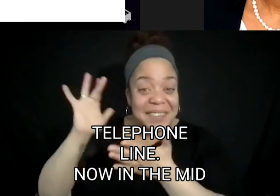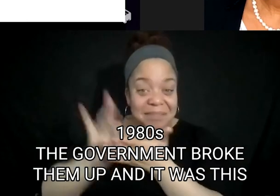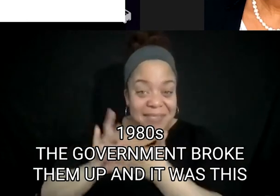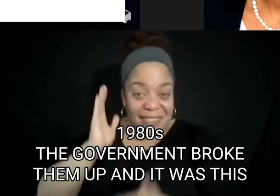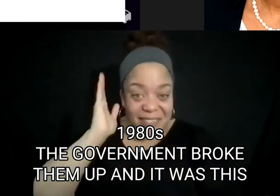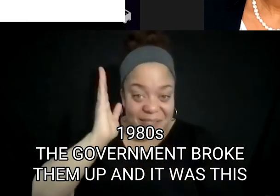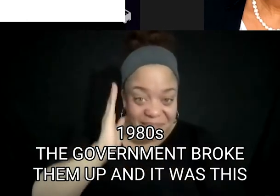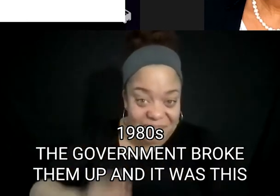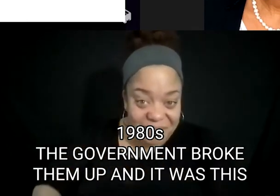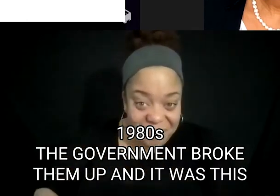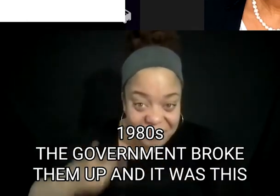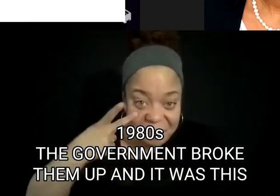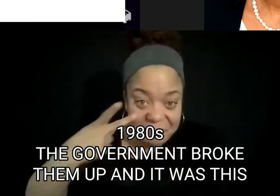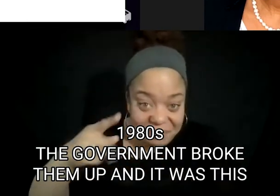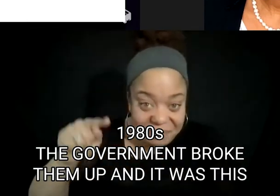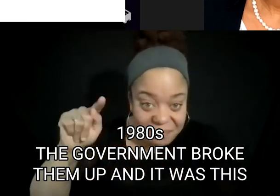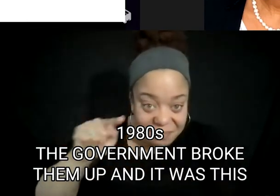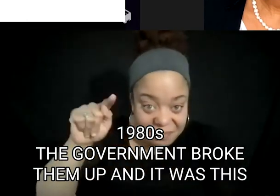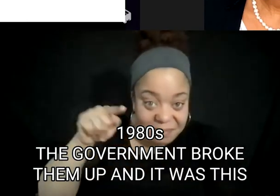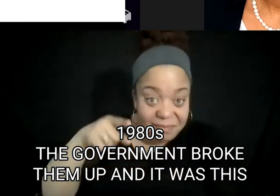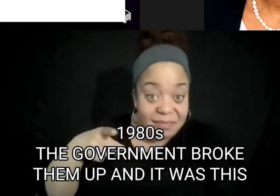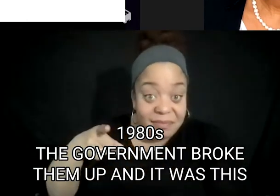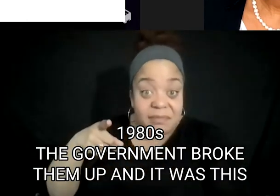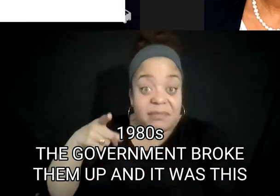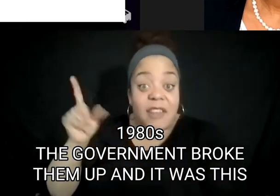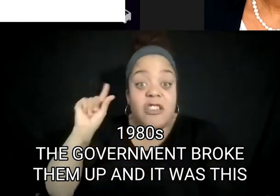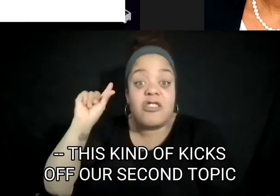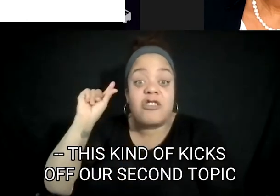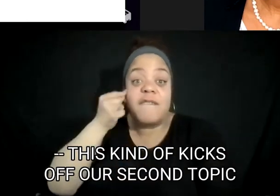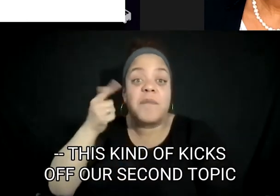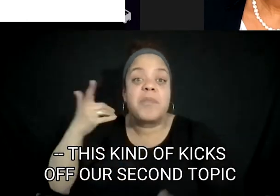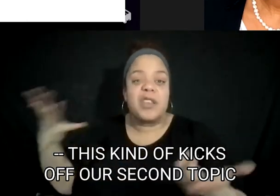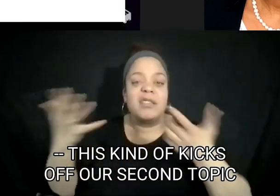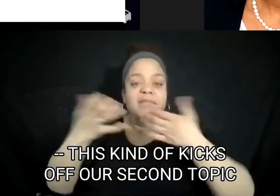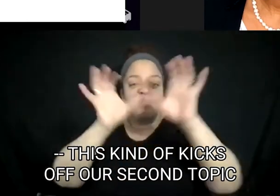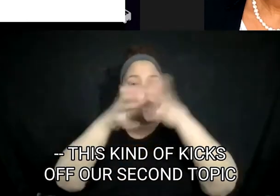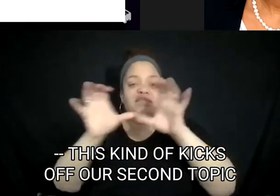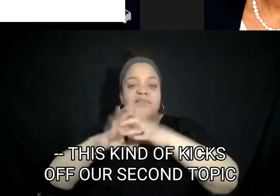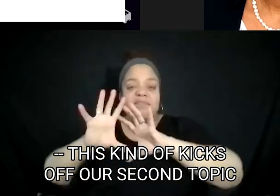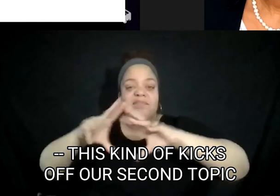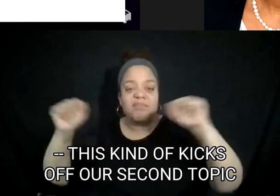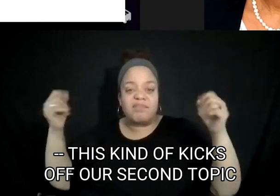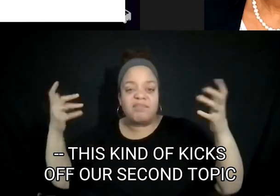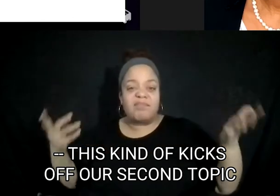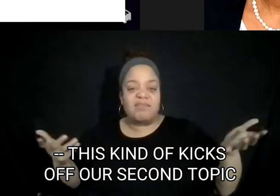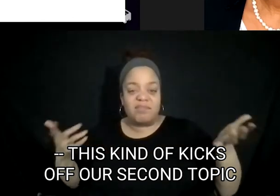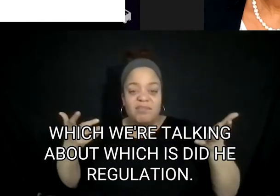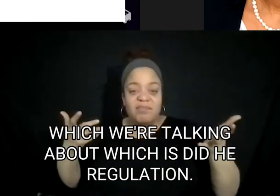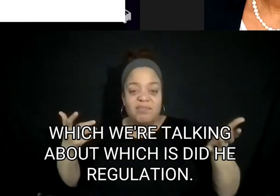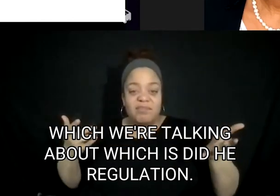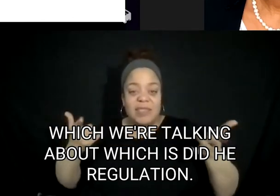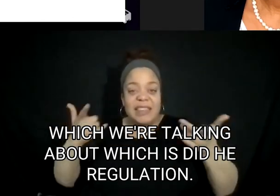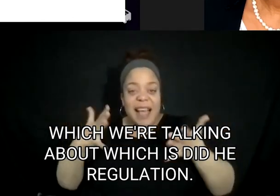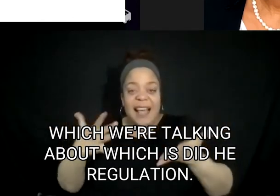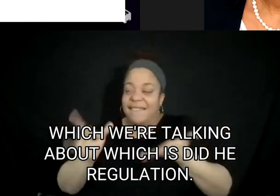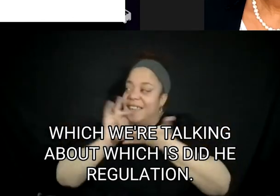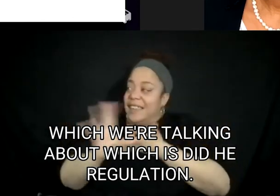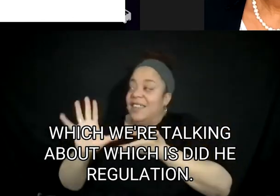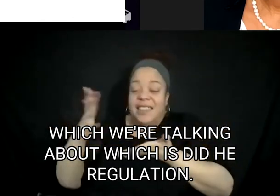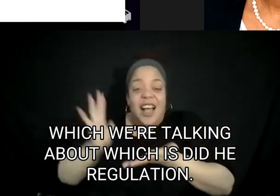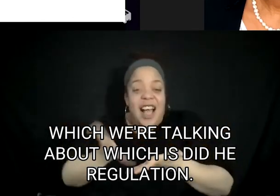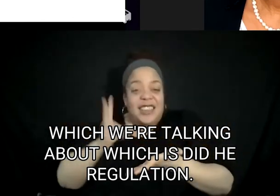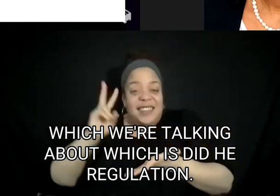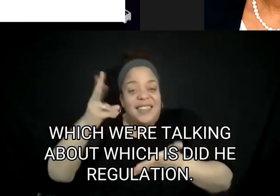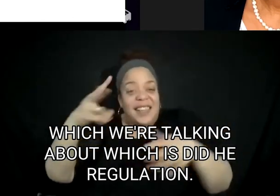we're talking about, which is deregulation. Government broke them up and broke them up into, you know, regional companies, 8